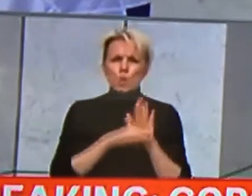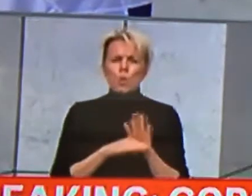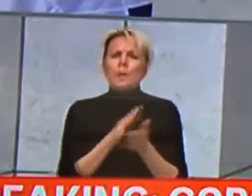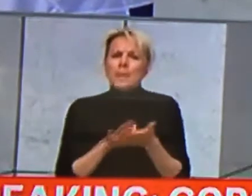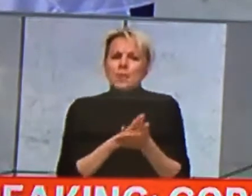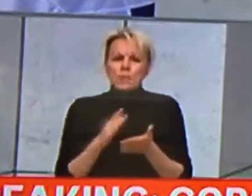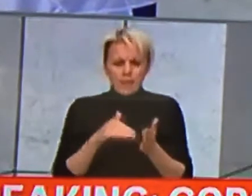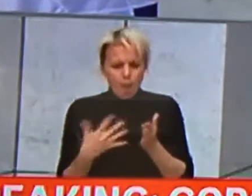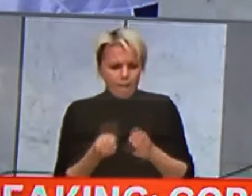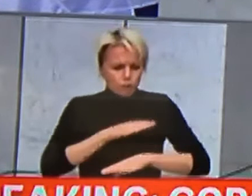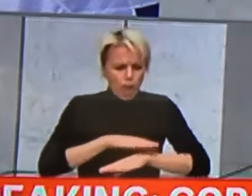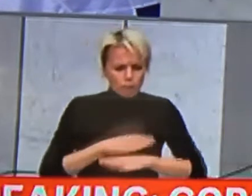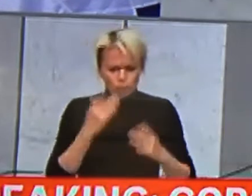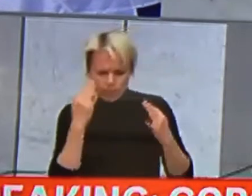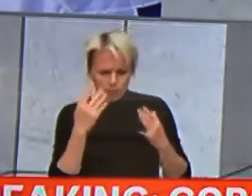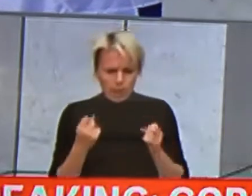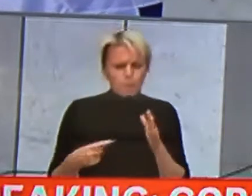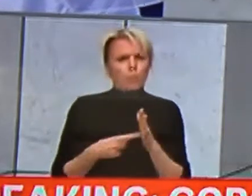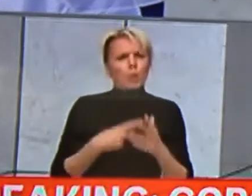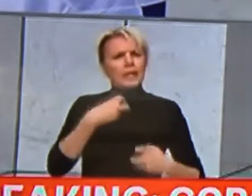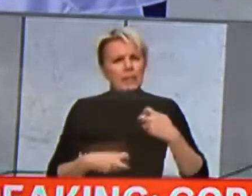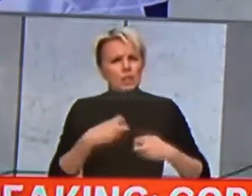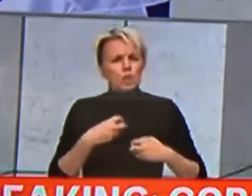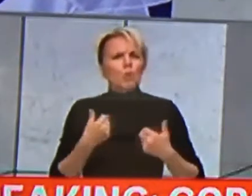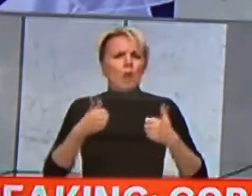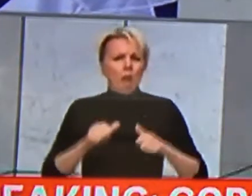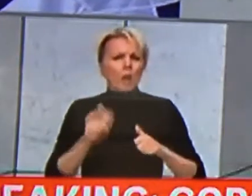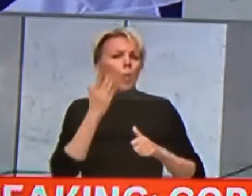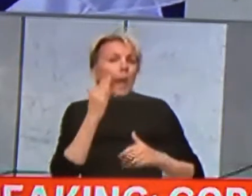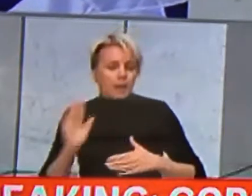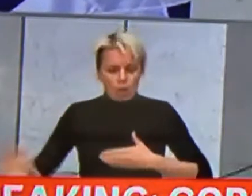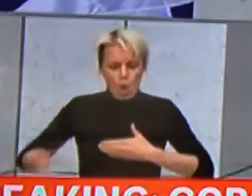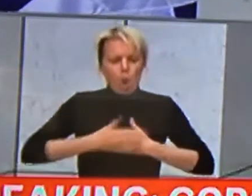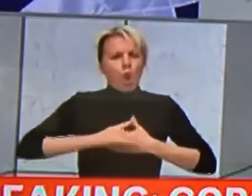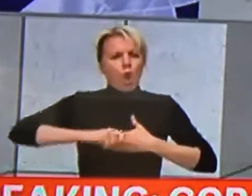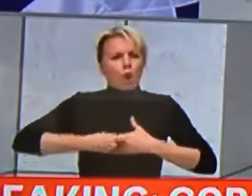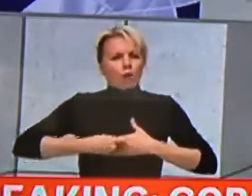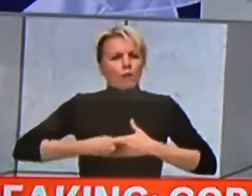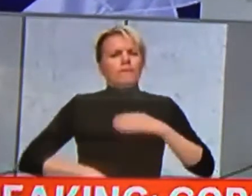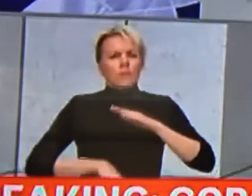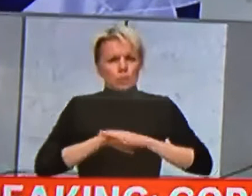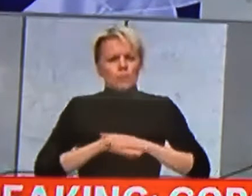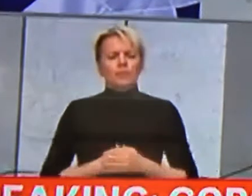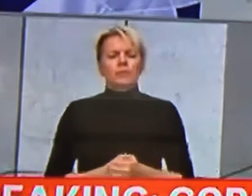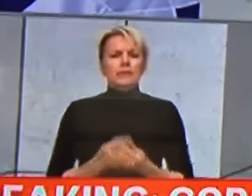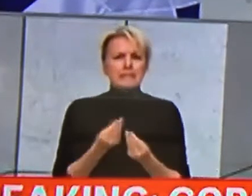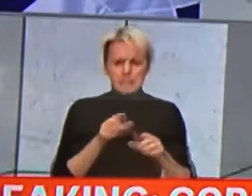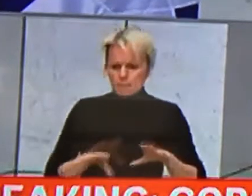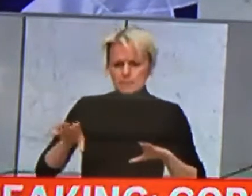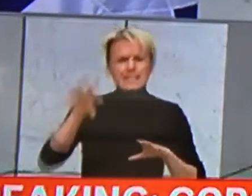critical issues. The states and territories do have different experiences with the outbreaks in their